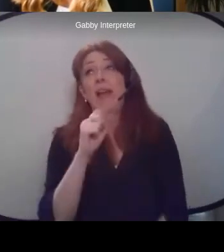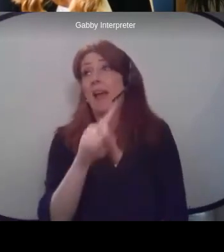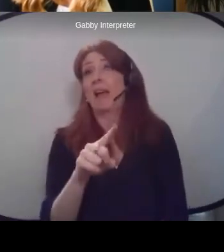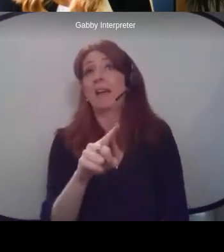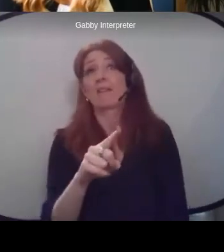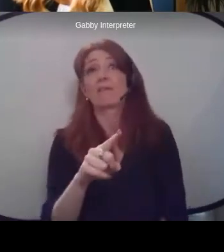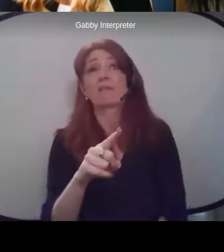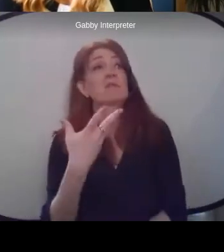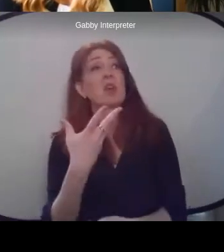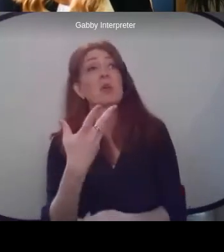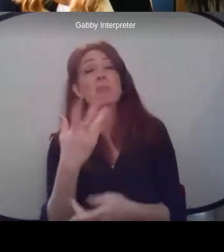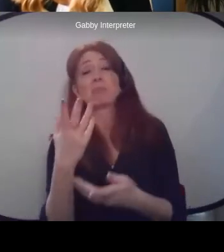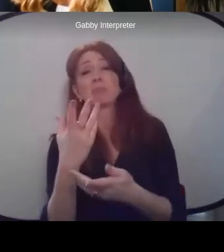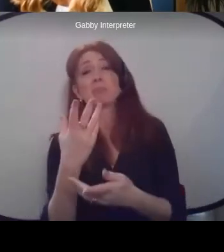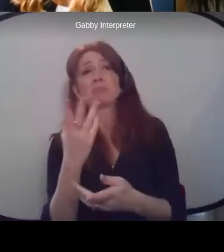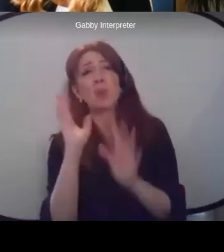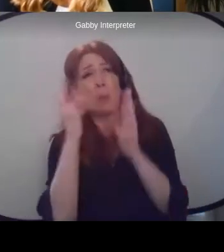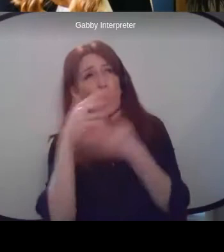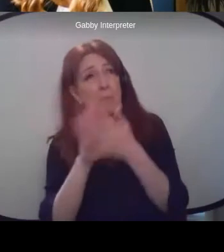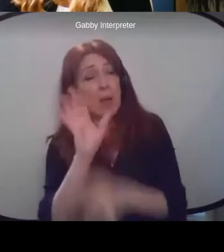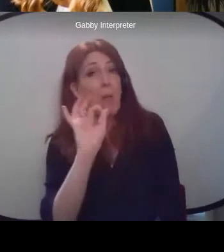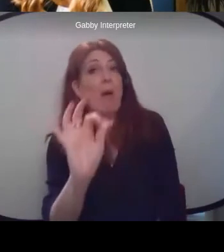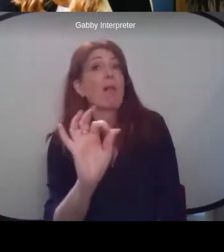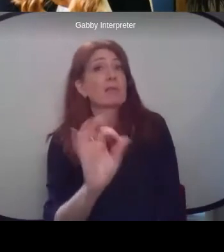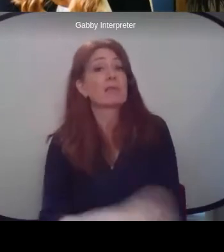afraid to approach those individuals and use them.